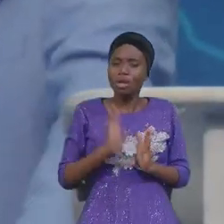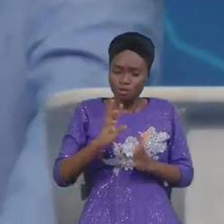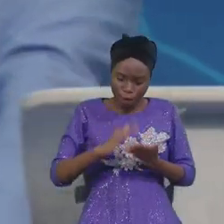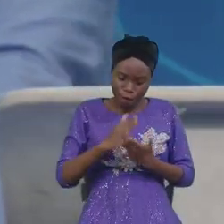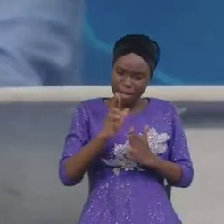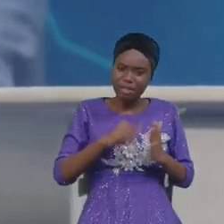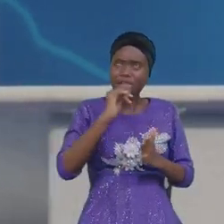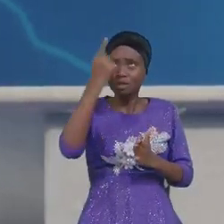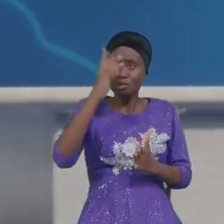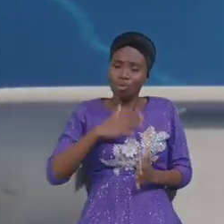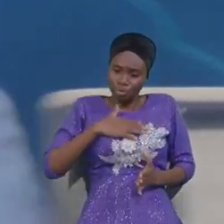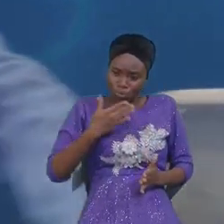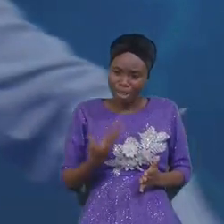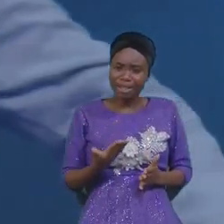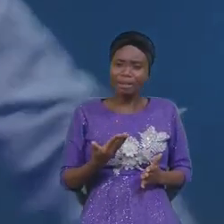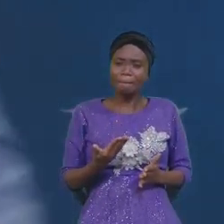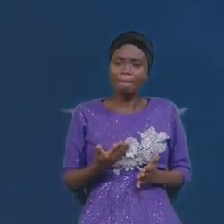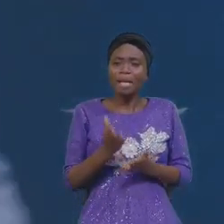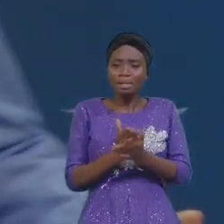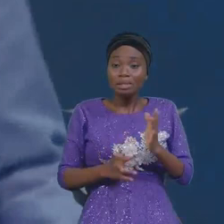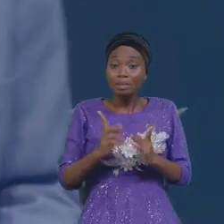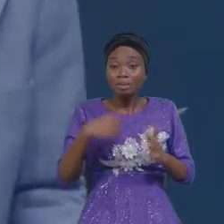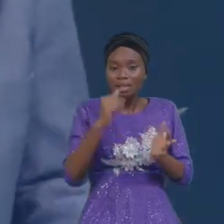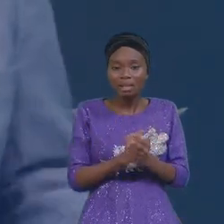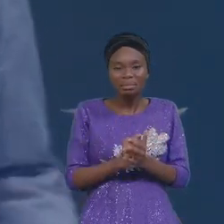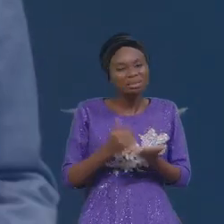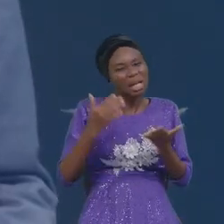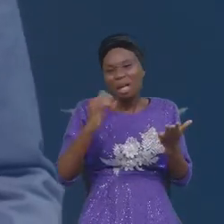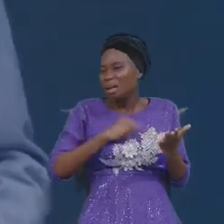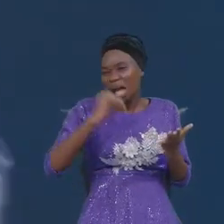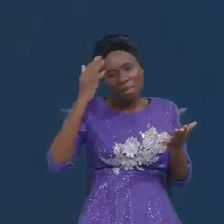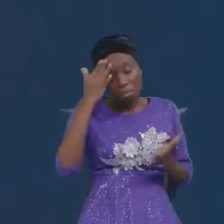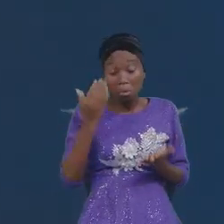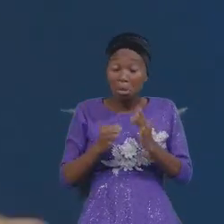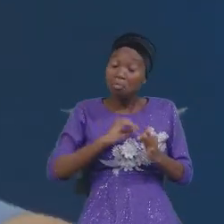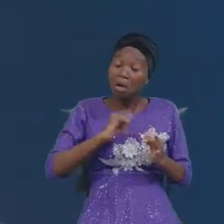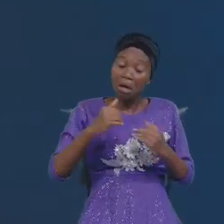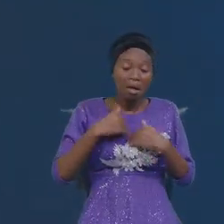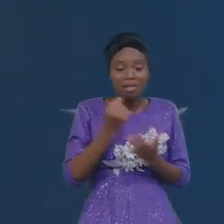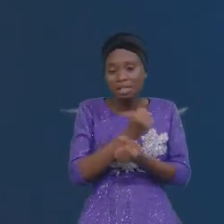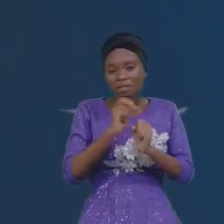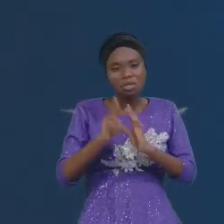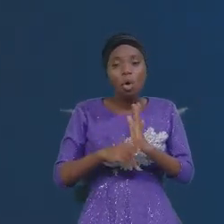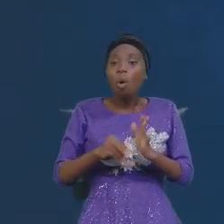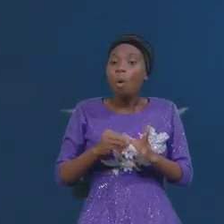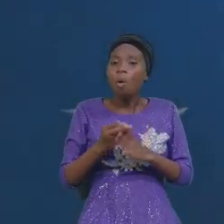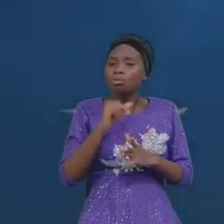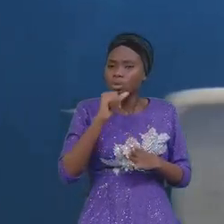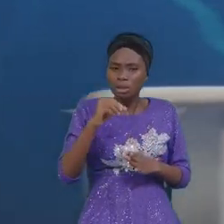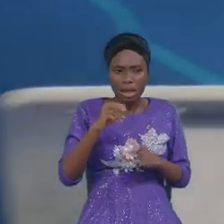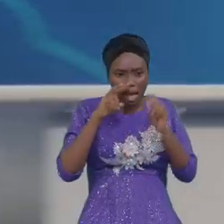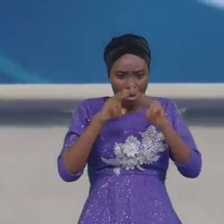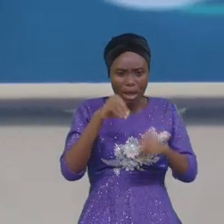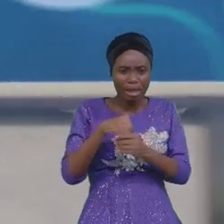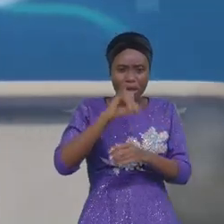is God's will. Some people say, I don't know whether I'm meant for salvation or not. Look at this, John 3:16. For